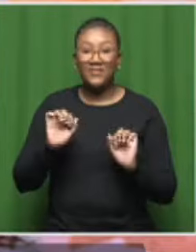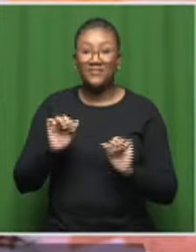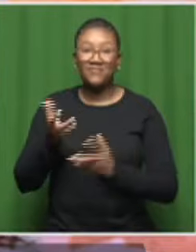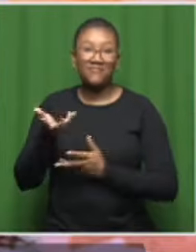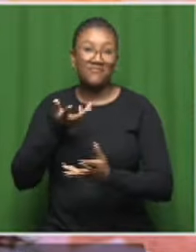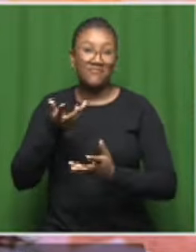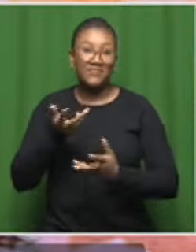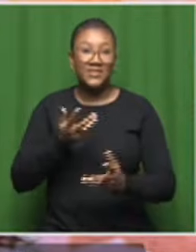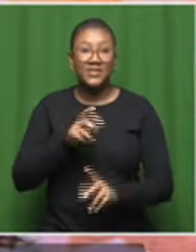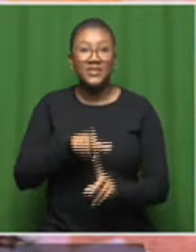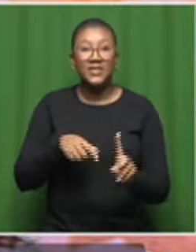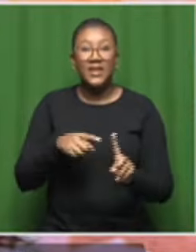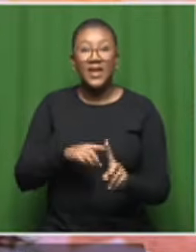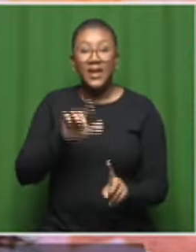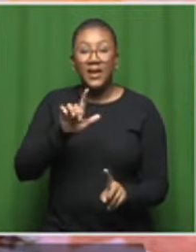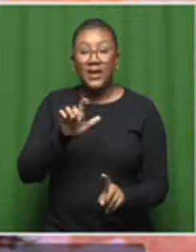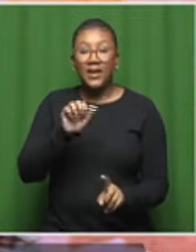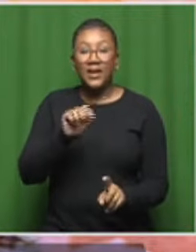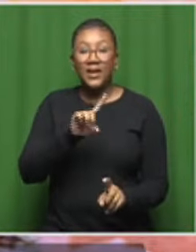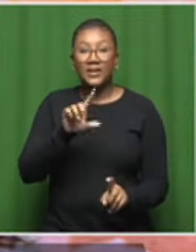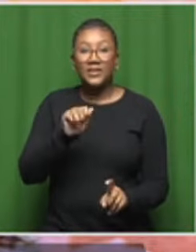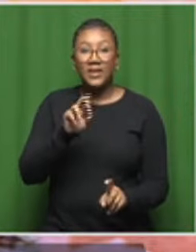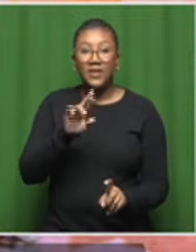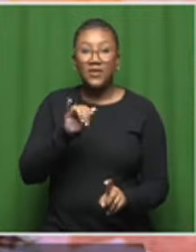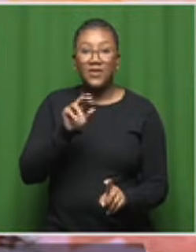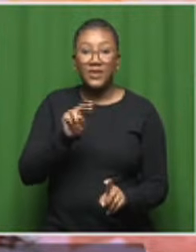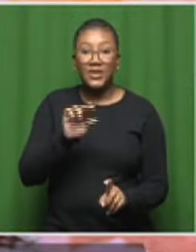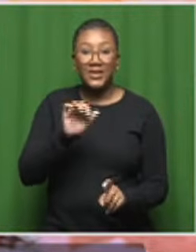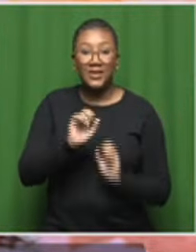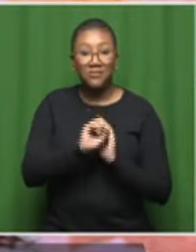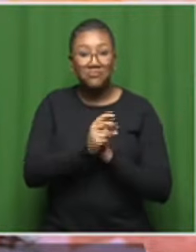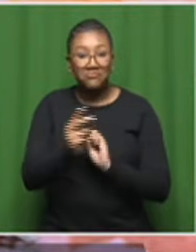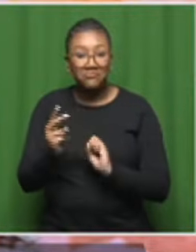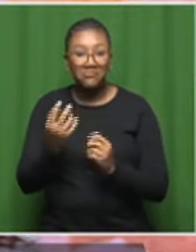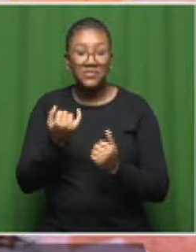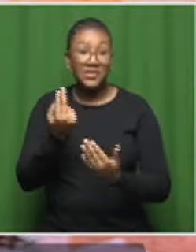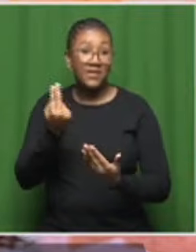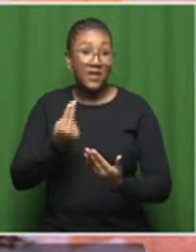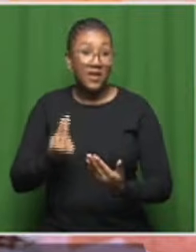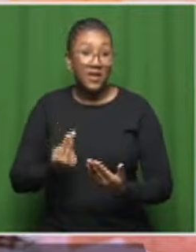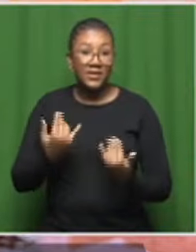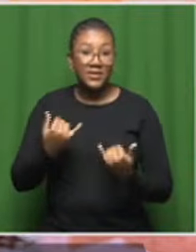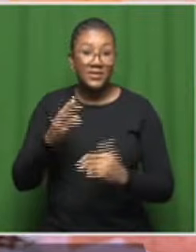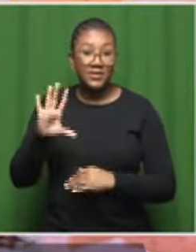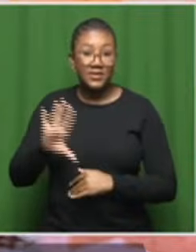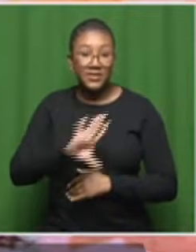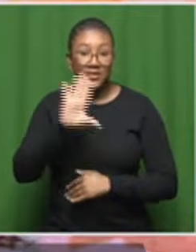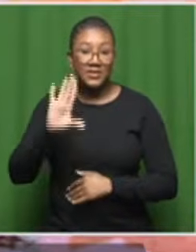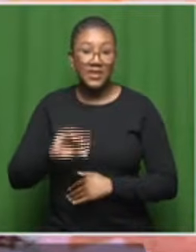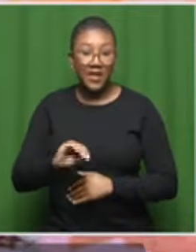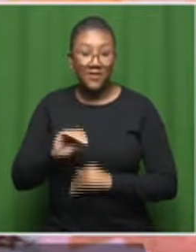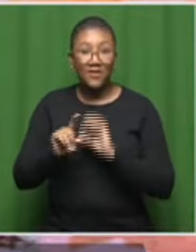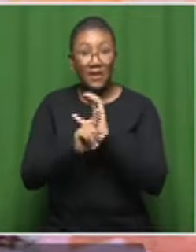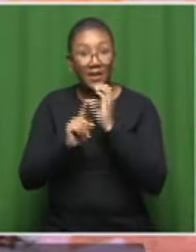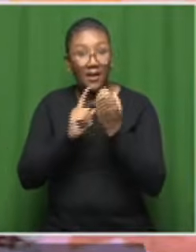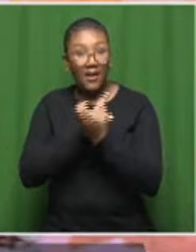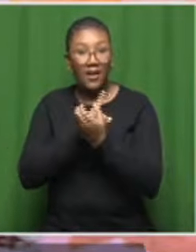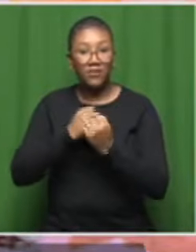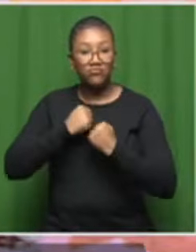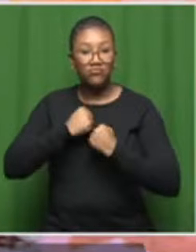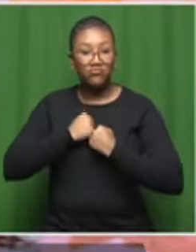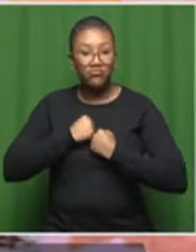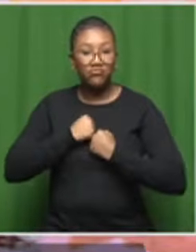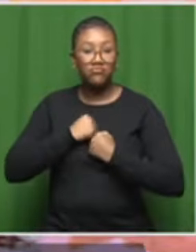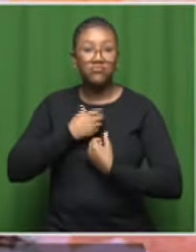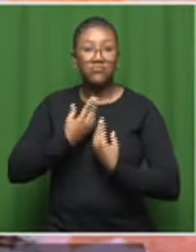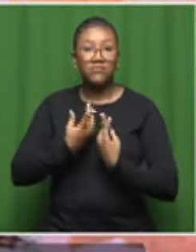Lazarina Matuta is a self-taught multidisciplinary artist whose practice explores African cultural identity through dynamic